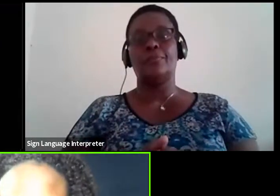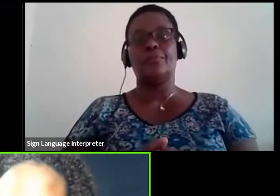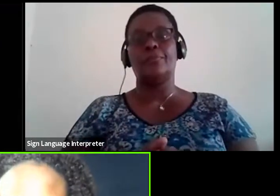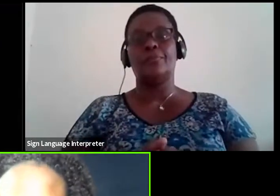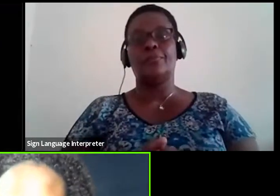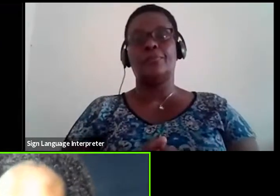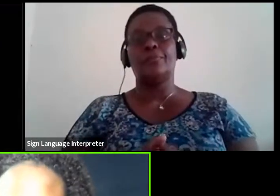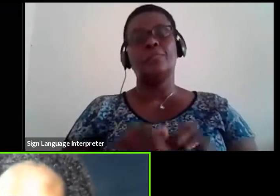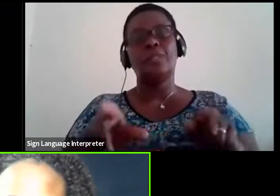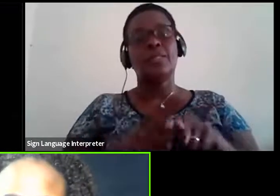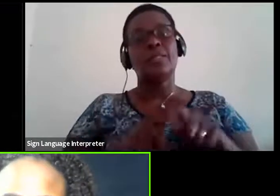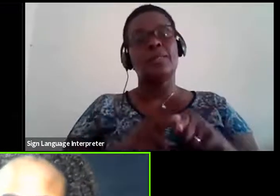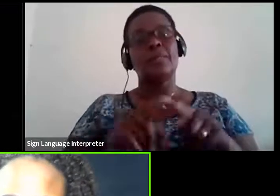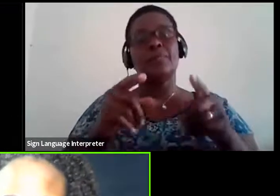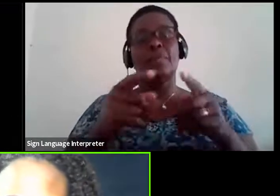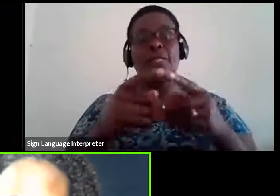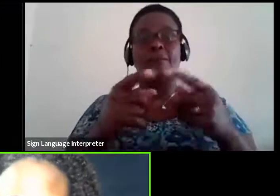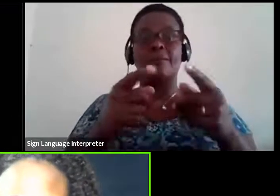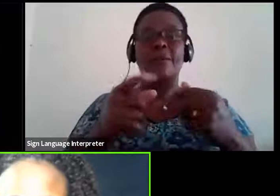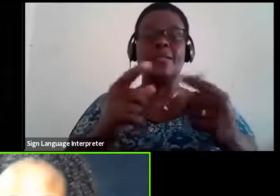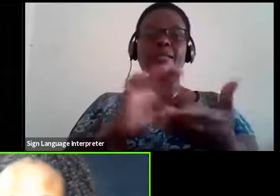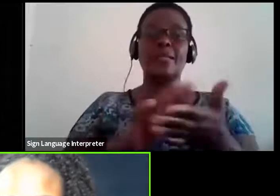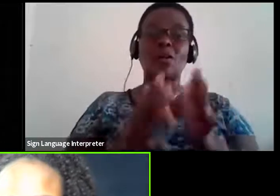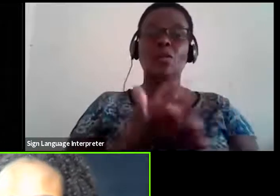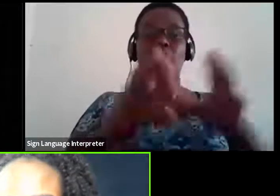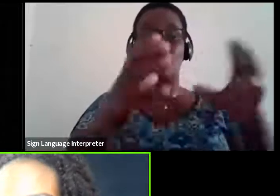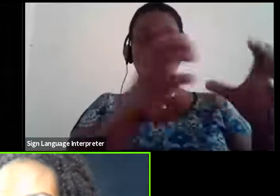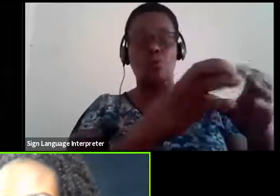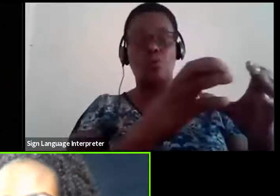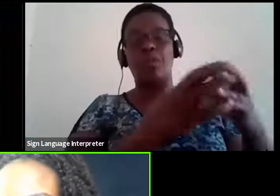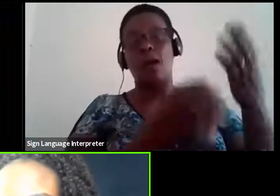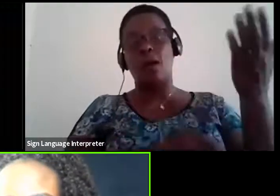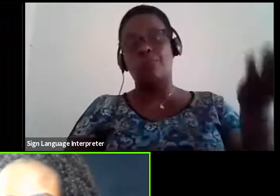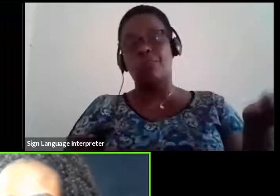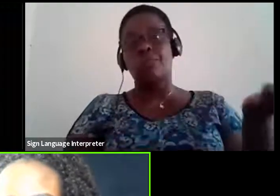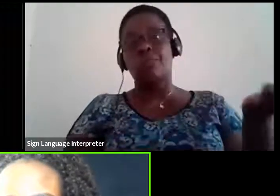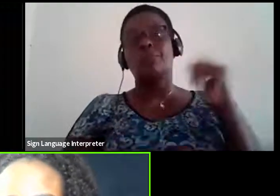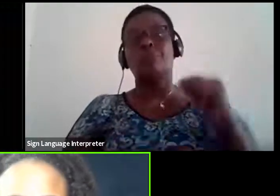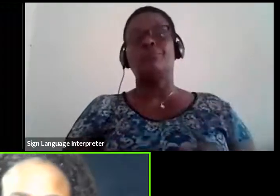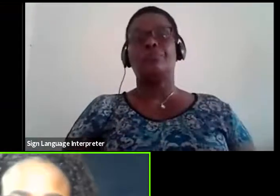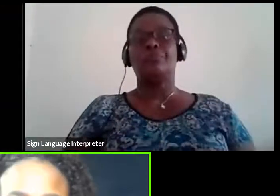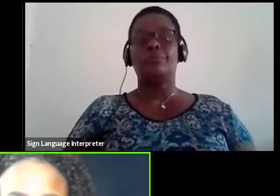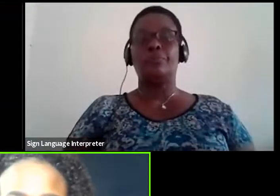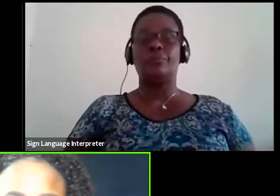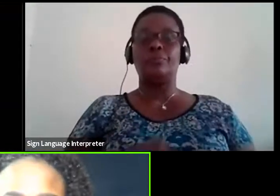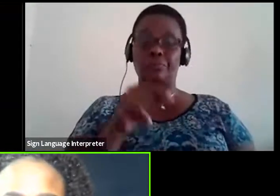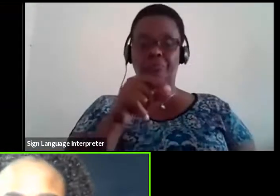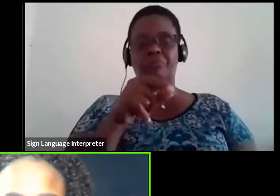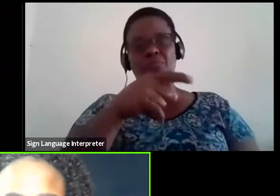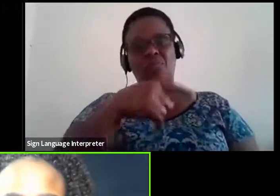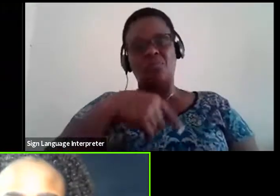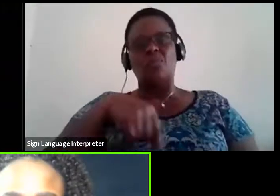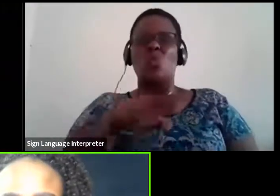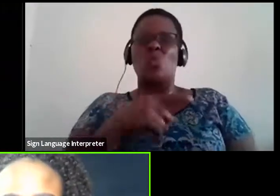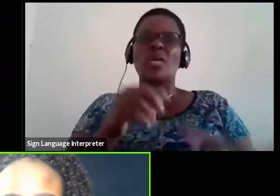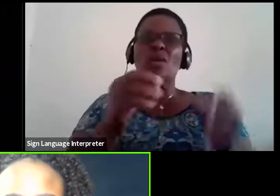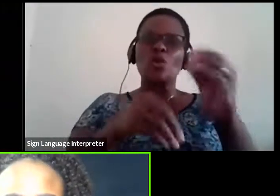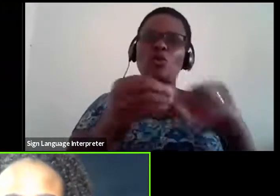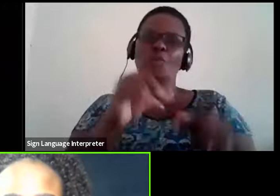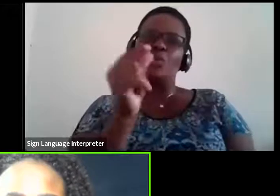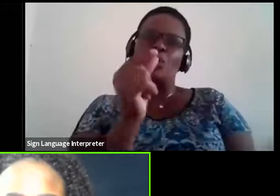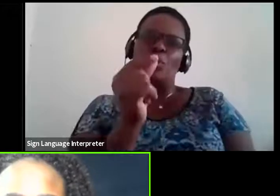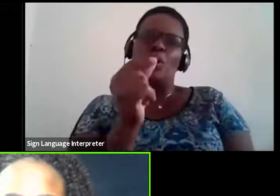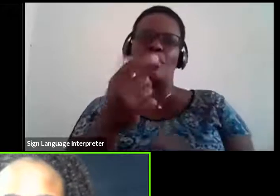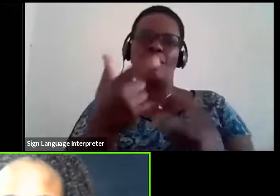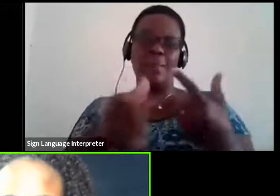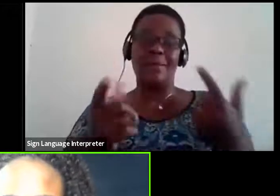the different stakeholder groups that we have provided. So that's how, for us, well, it's a small contribution, but at least, you know, for